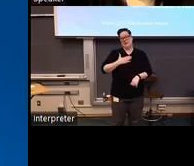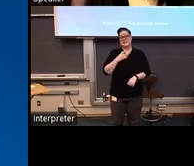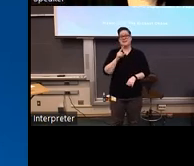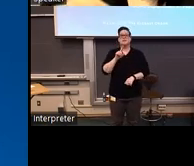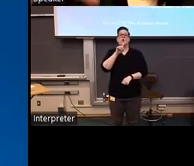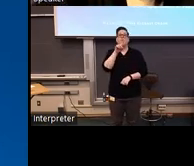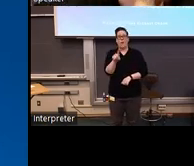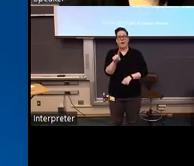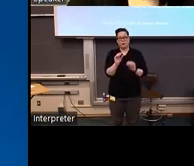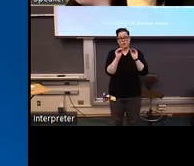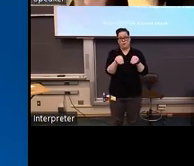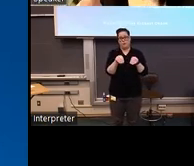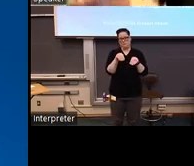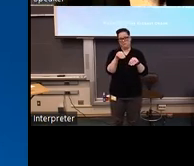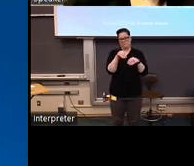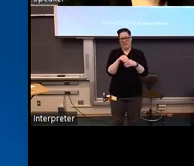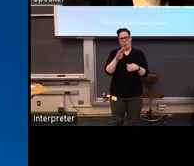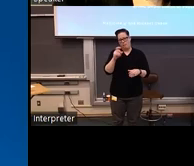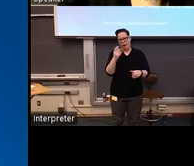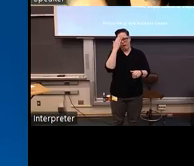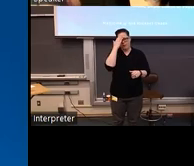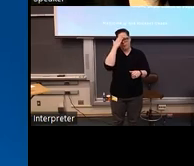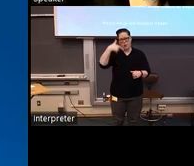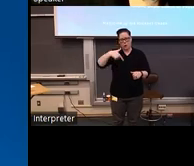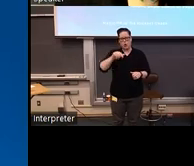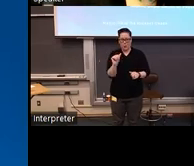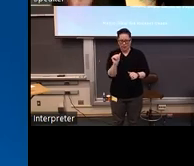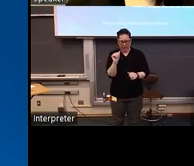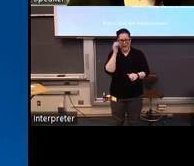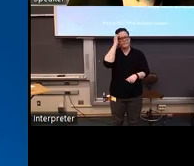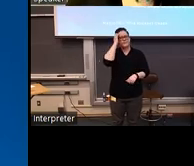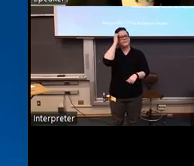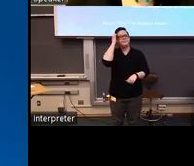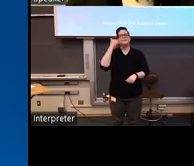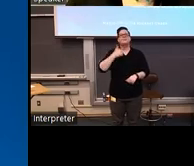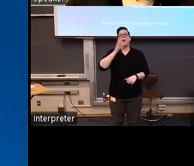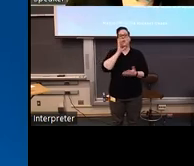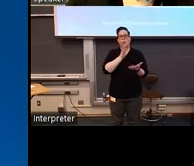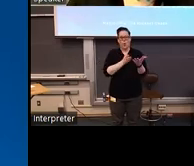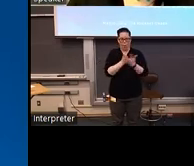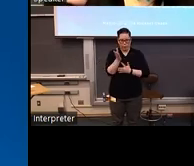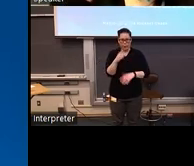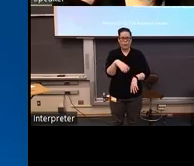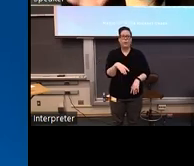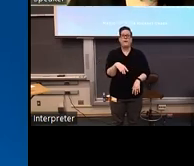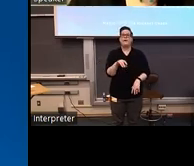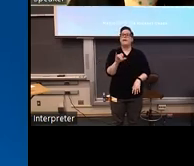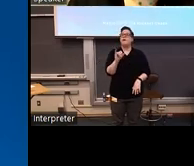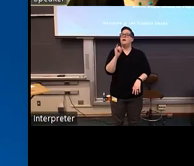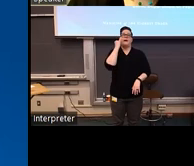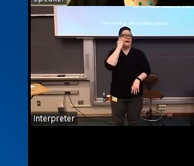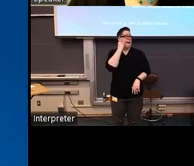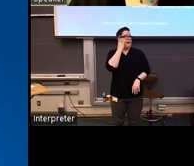questions into the box, you know, there on the Q&A. I will be going through them. And if we don't